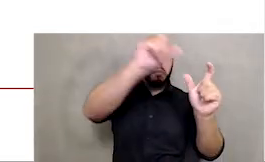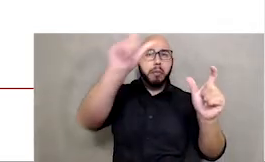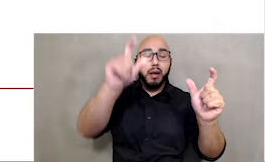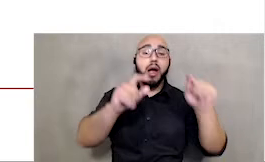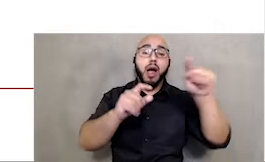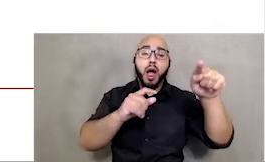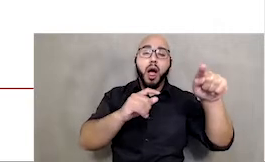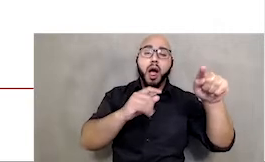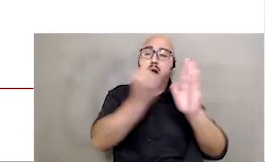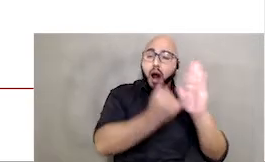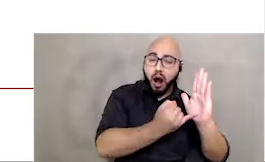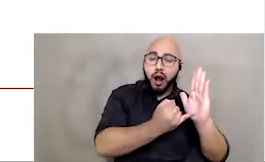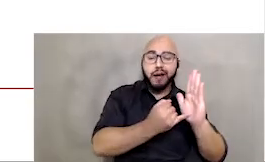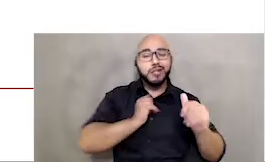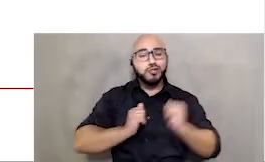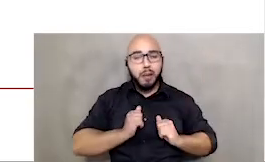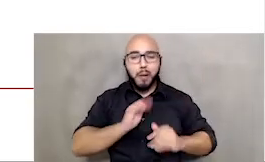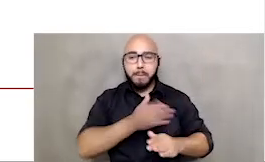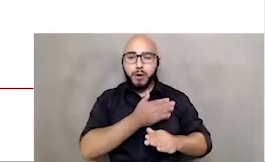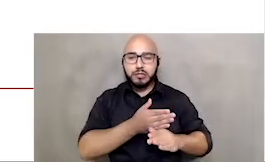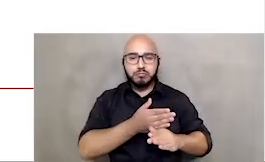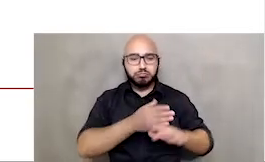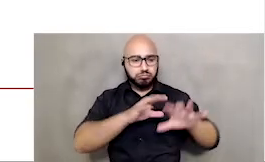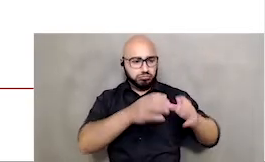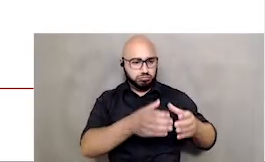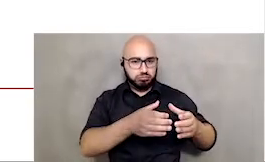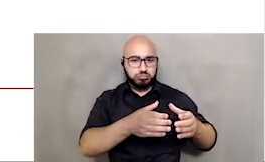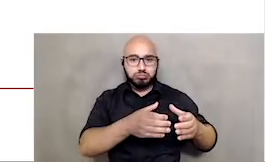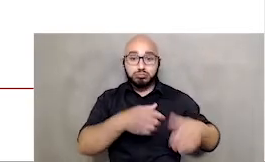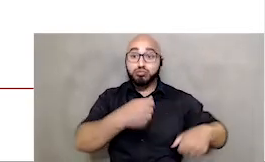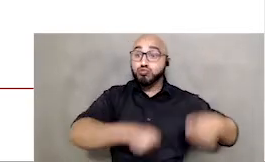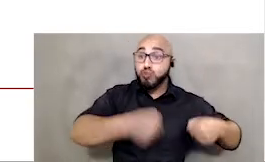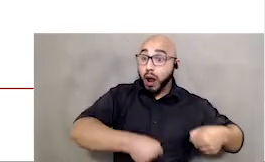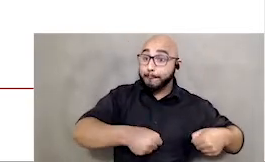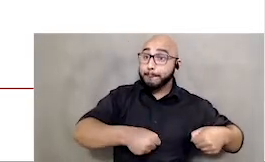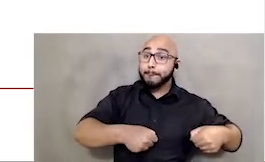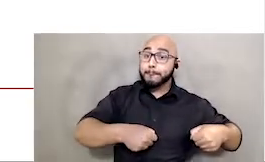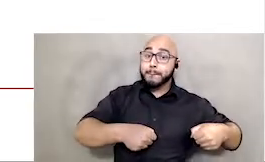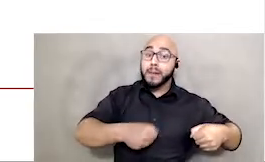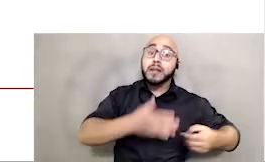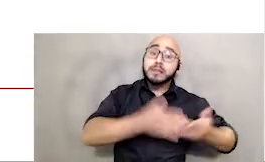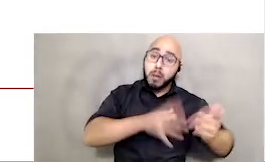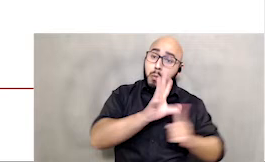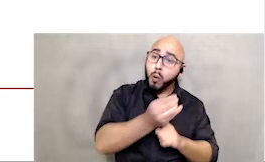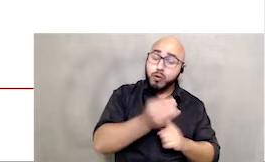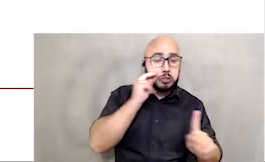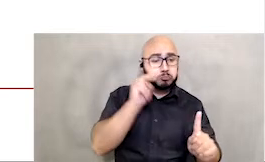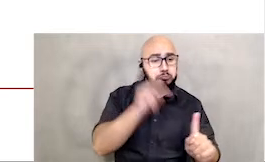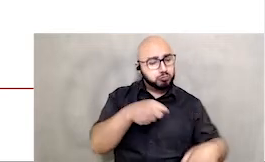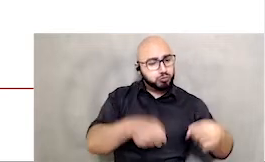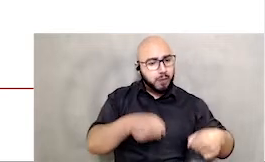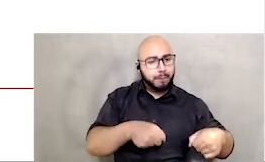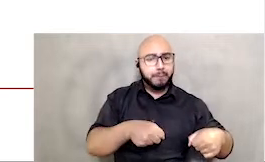may see them as a form of entertainment, while in other countries, they're used especially for ceremonies,